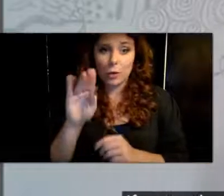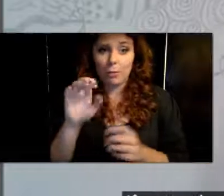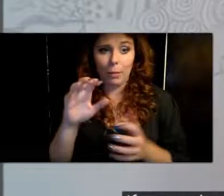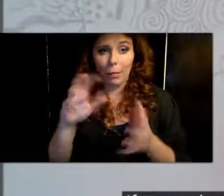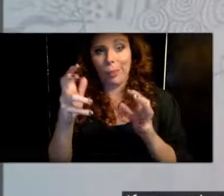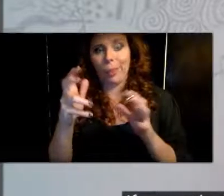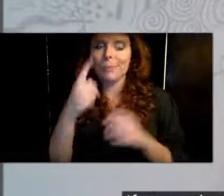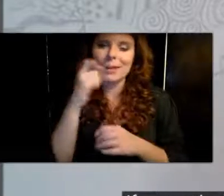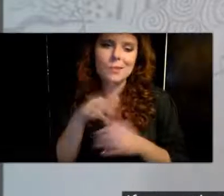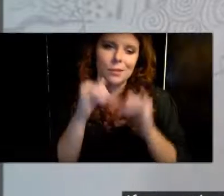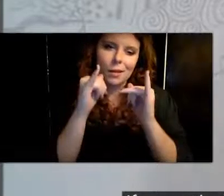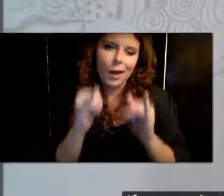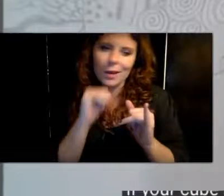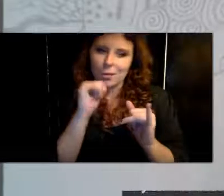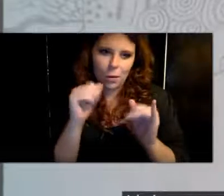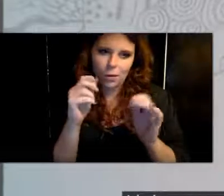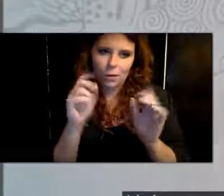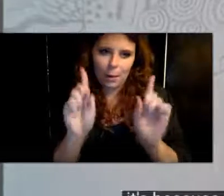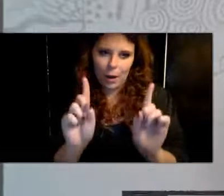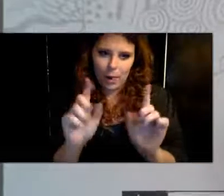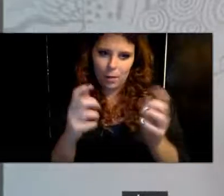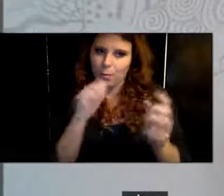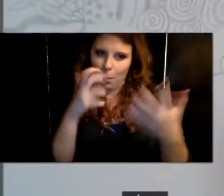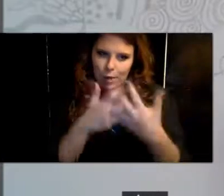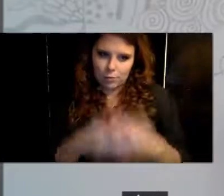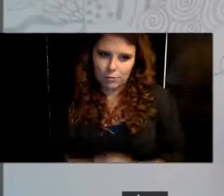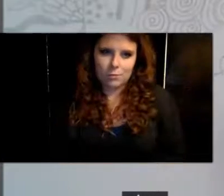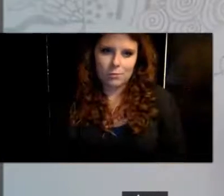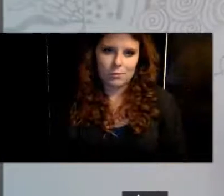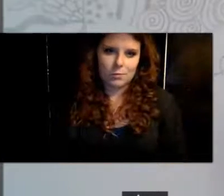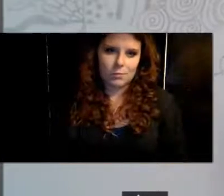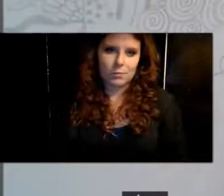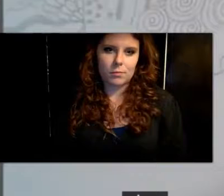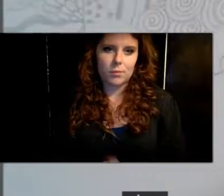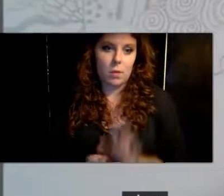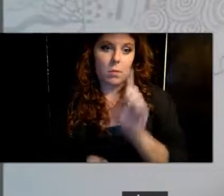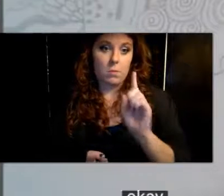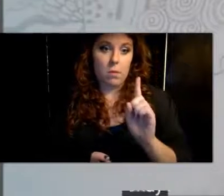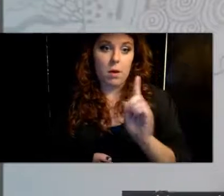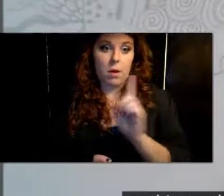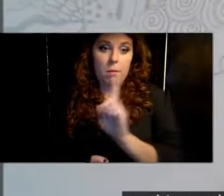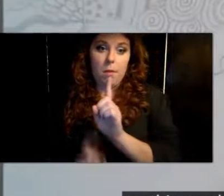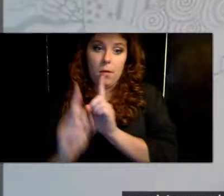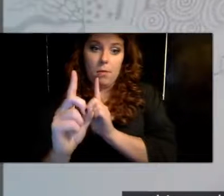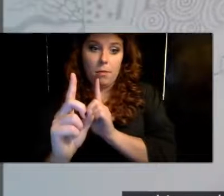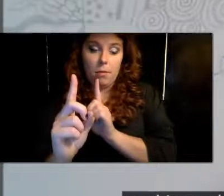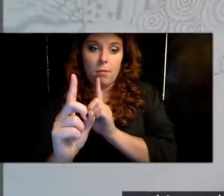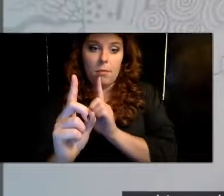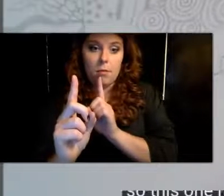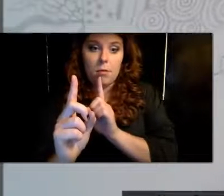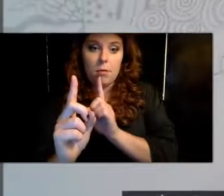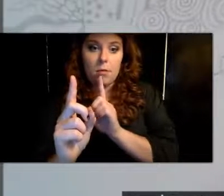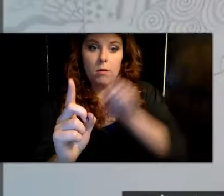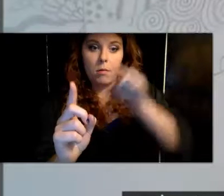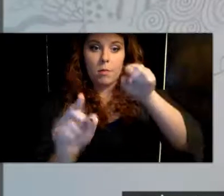it's because your lines don't match up. Okay, so this one has to match with this. This one has to match with this, and